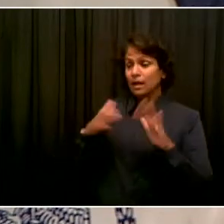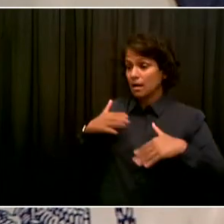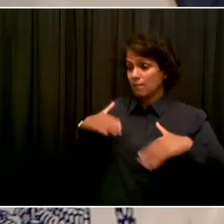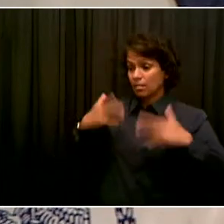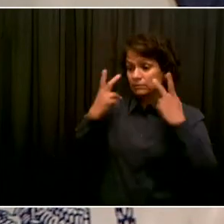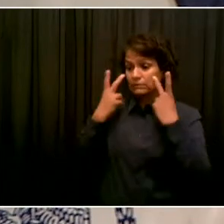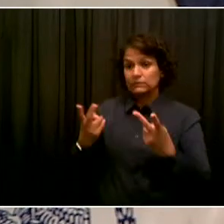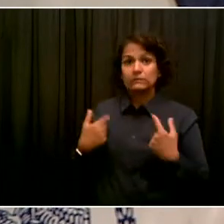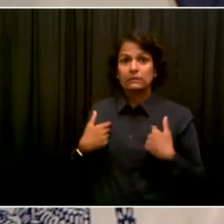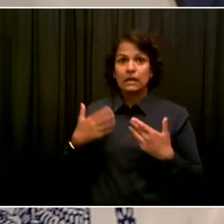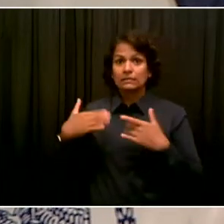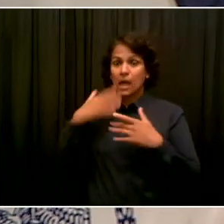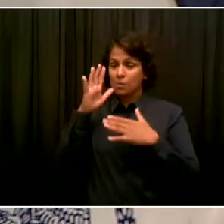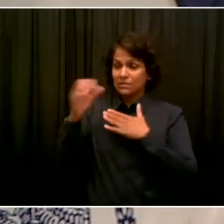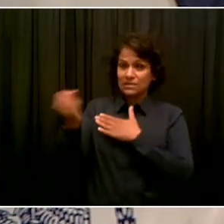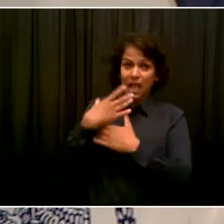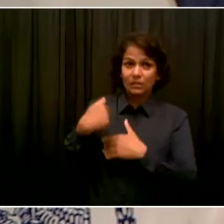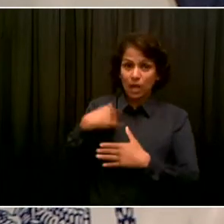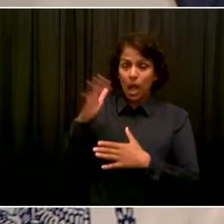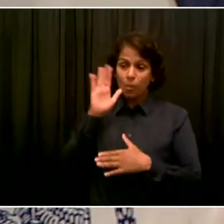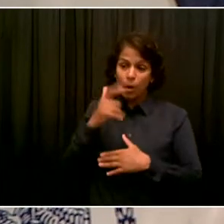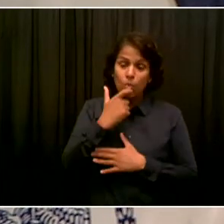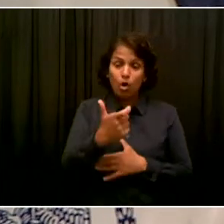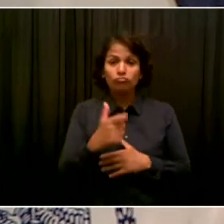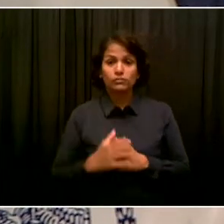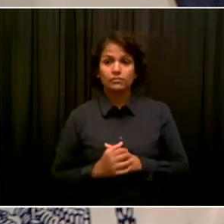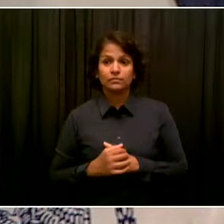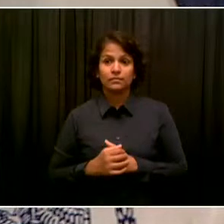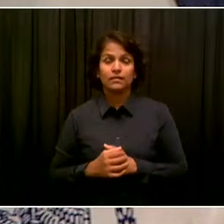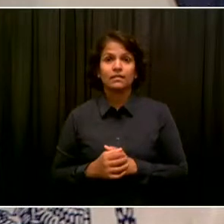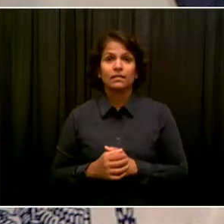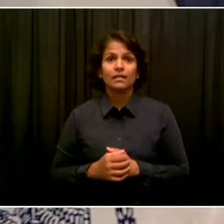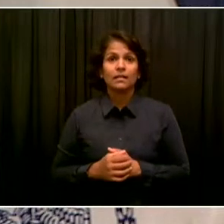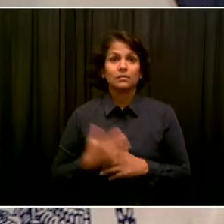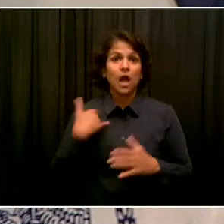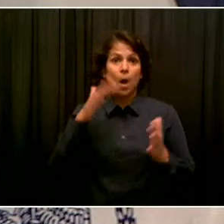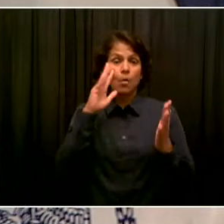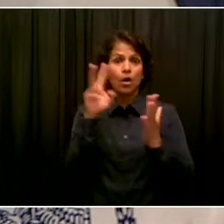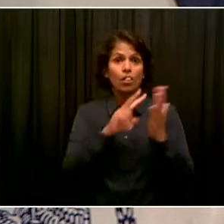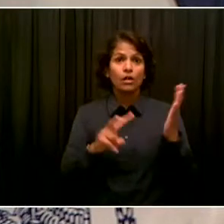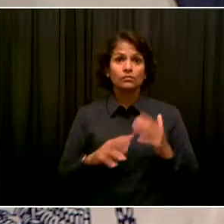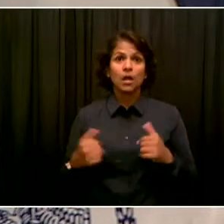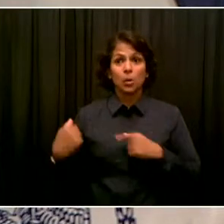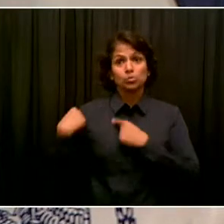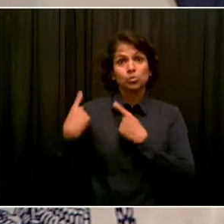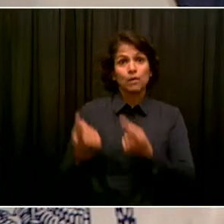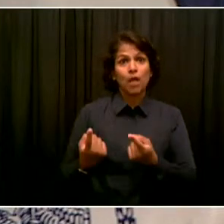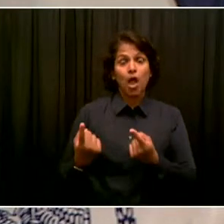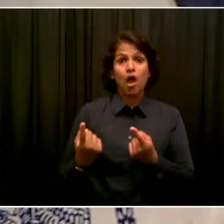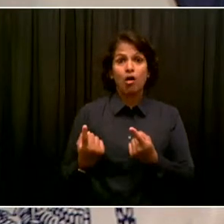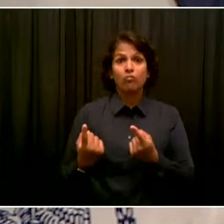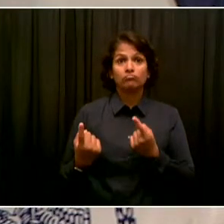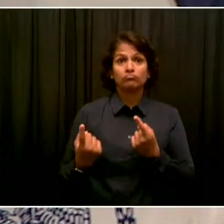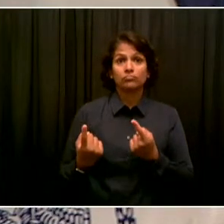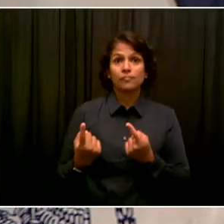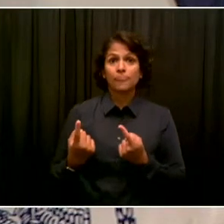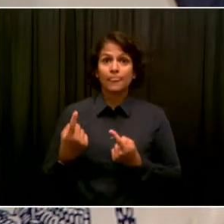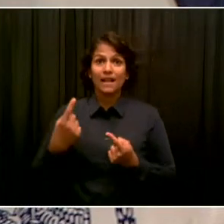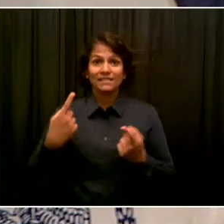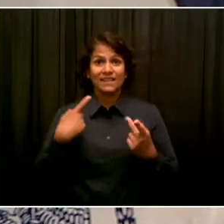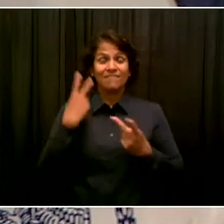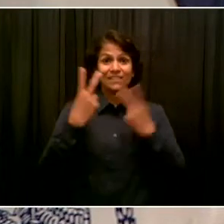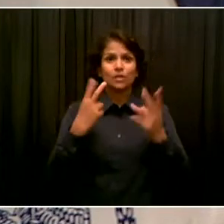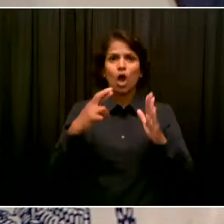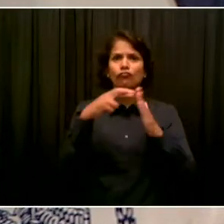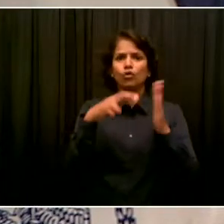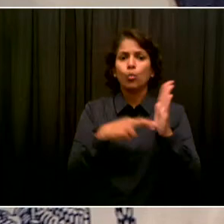But what we have seen overwhelmingly is a set of rules that everyone's very